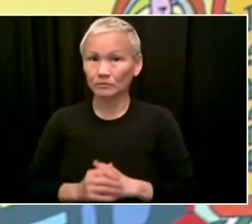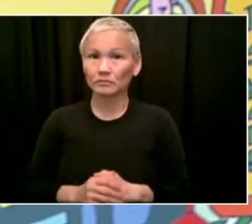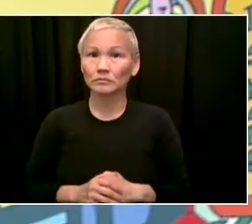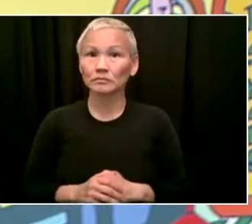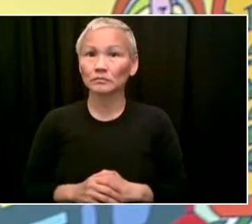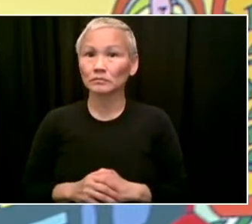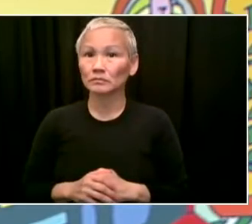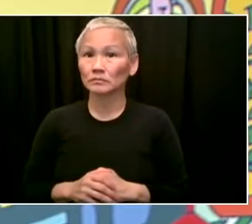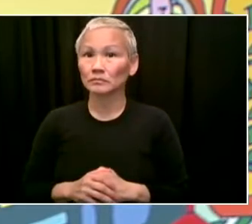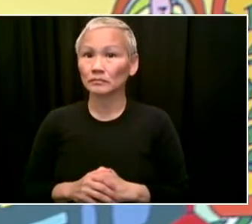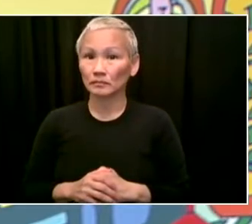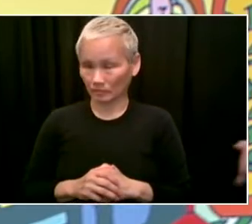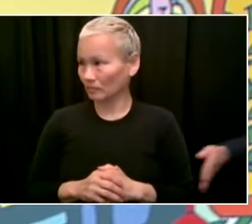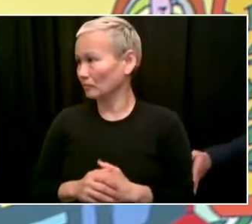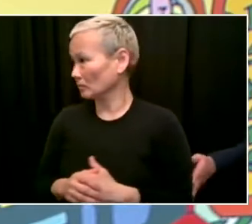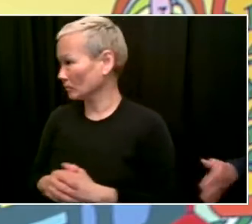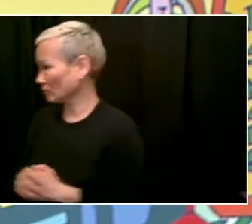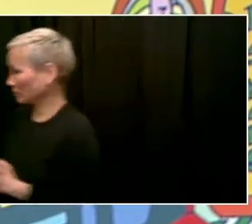Patrika.